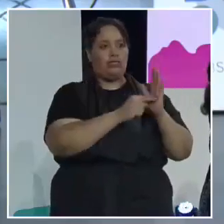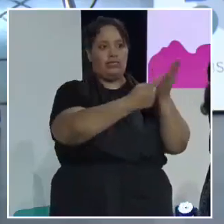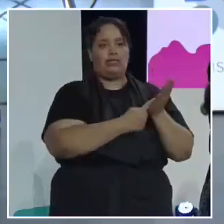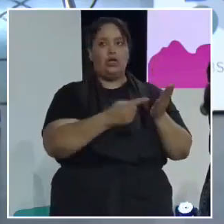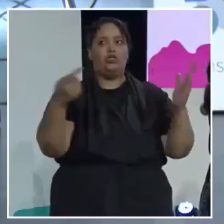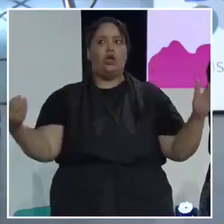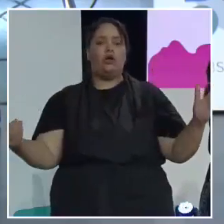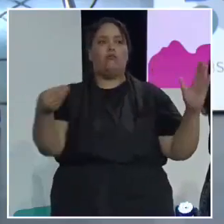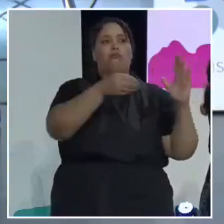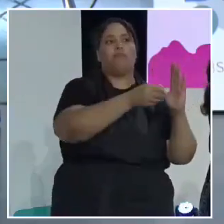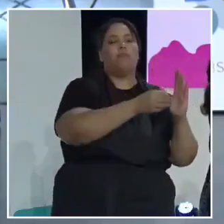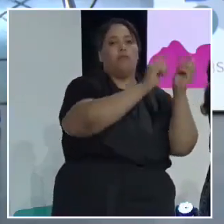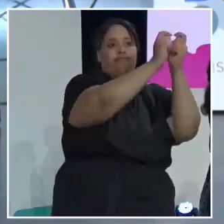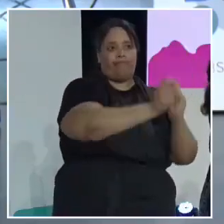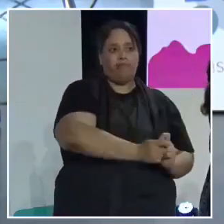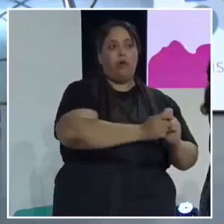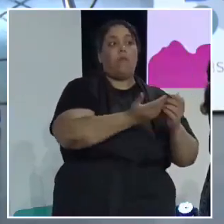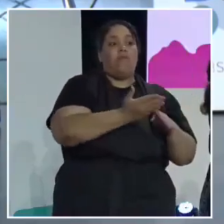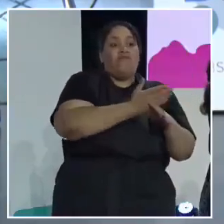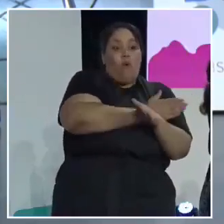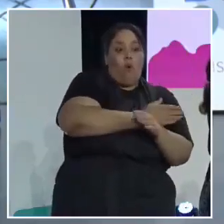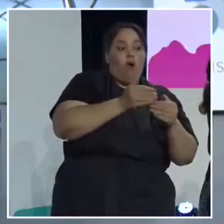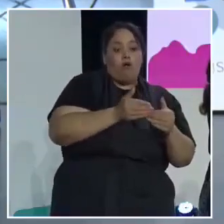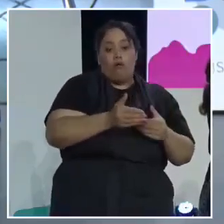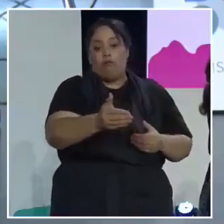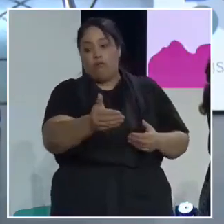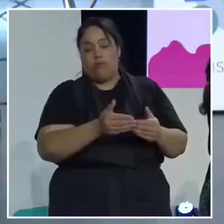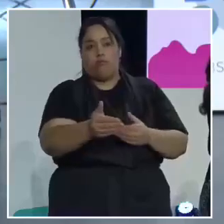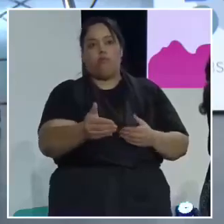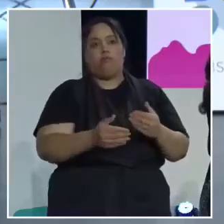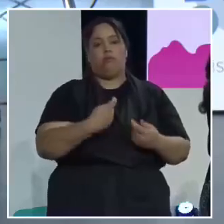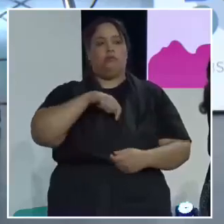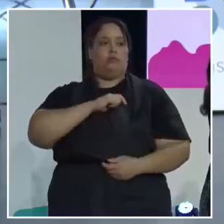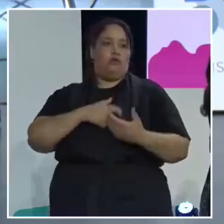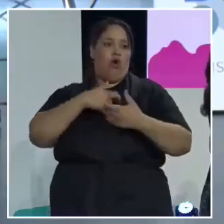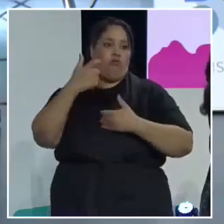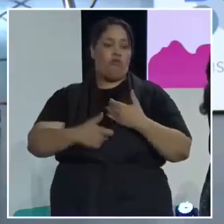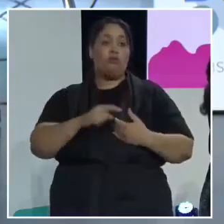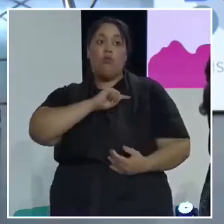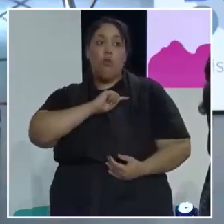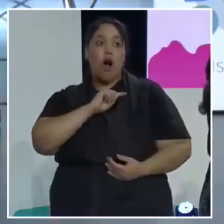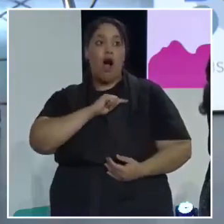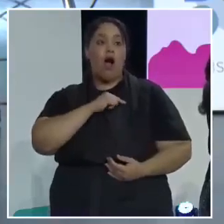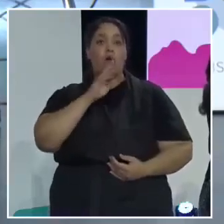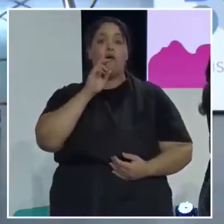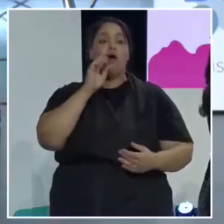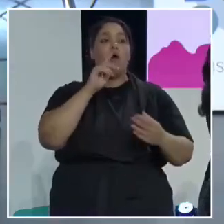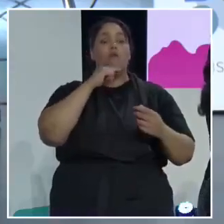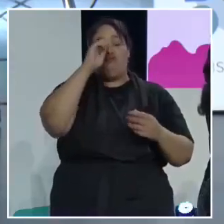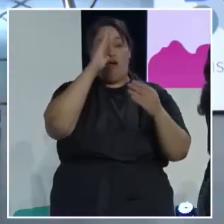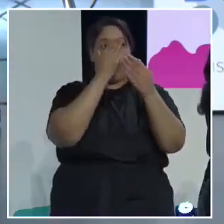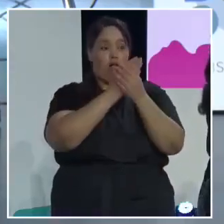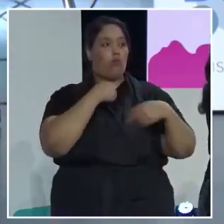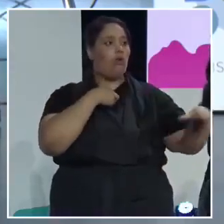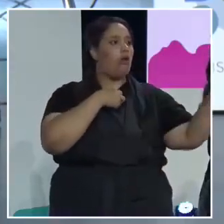discussions before and during the Seville conference to leverage the profile, to hear your